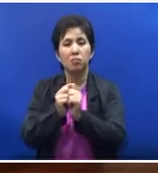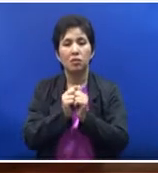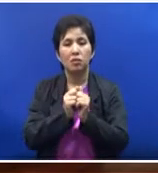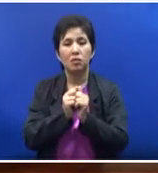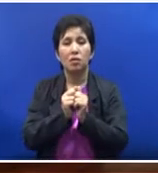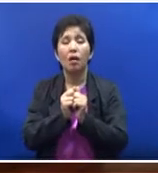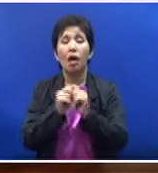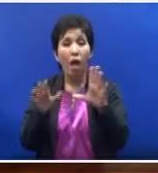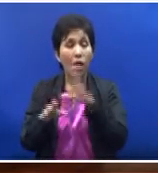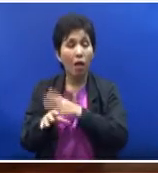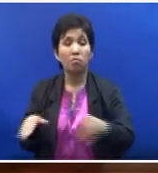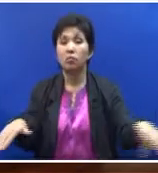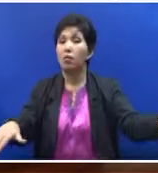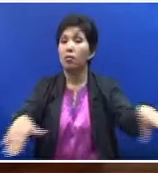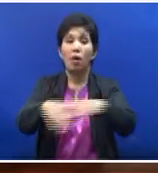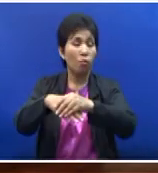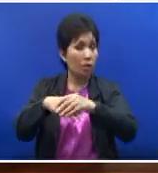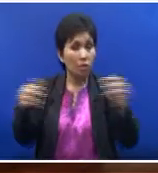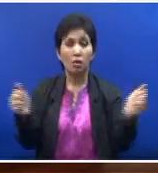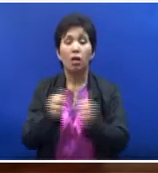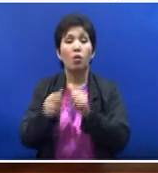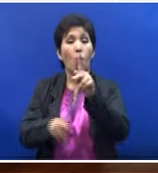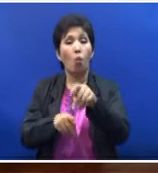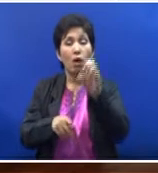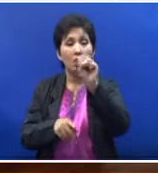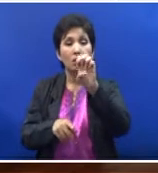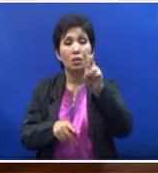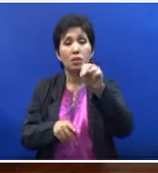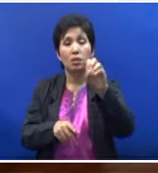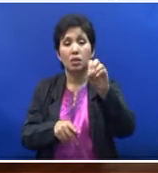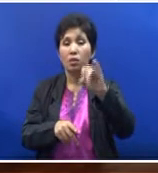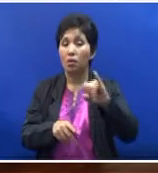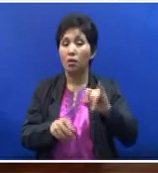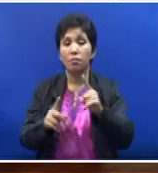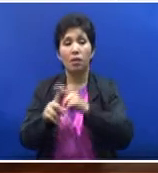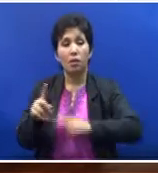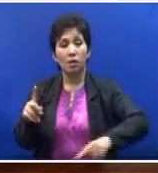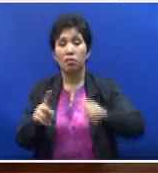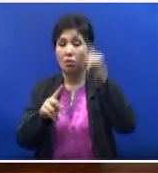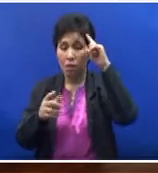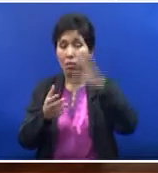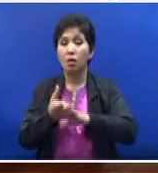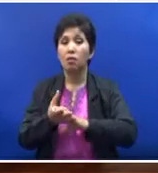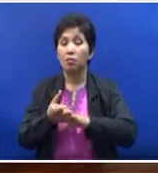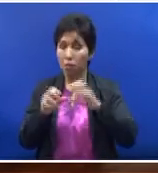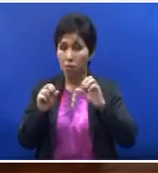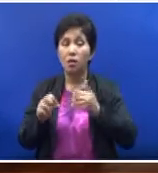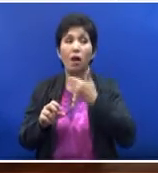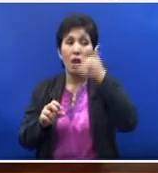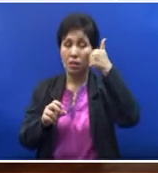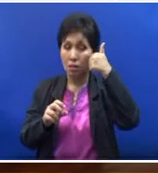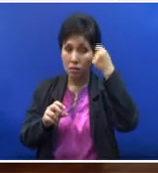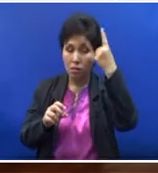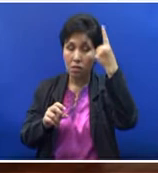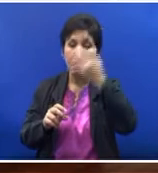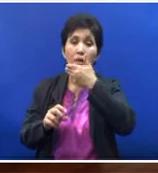got married with the local people. Okay, so when he got married, he believed that he can understand better the way